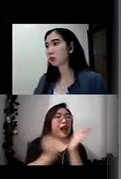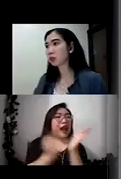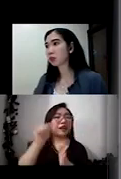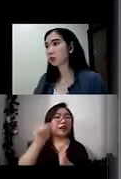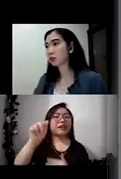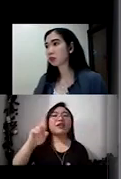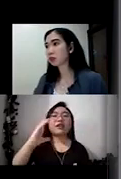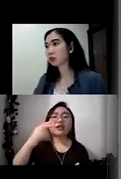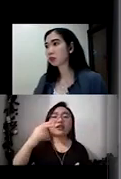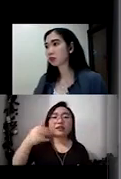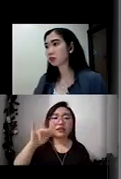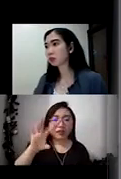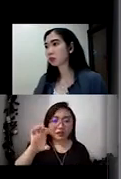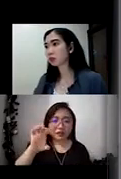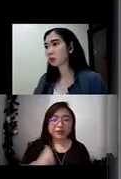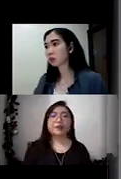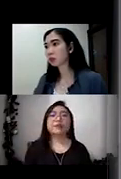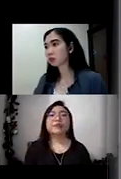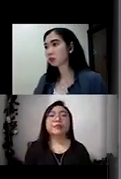wait.